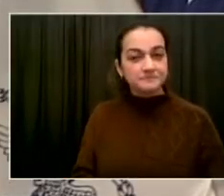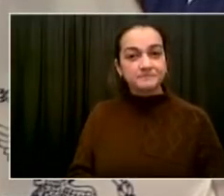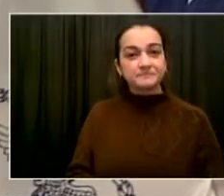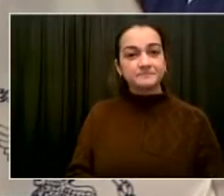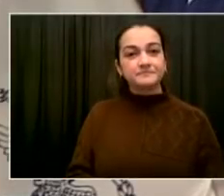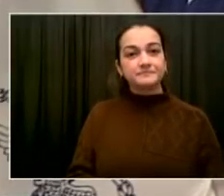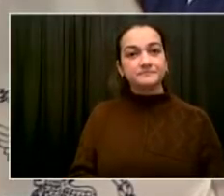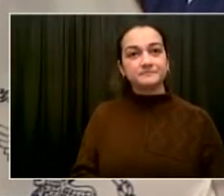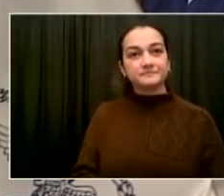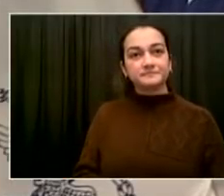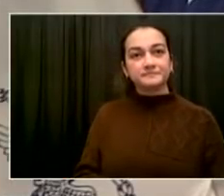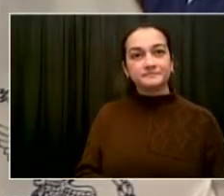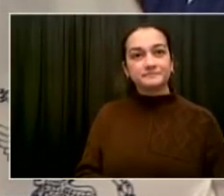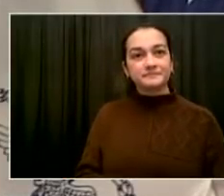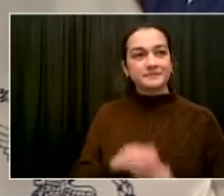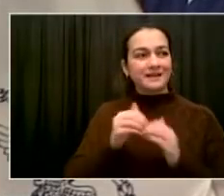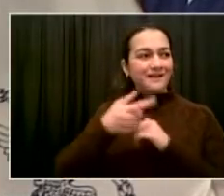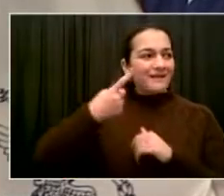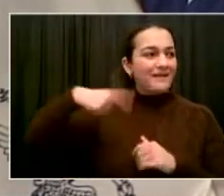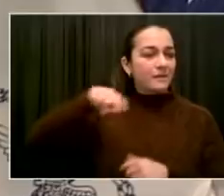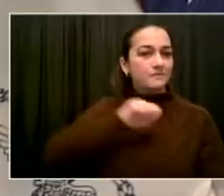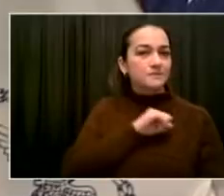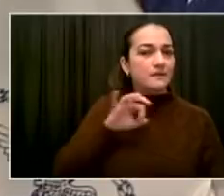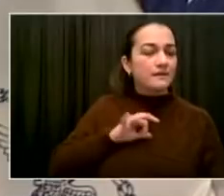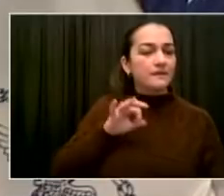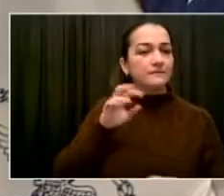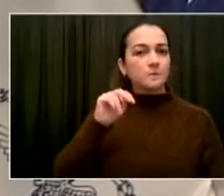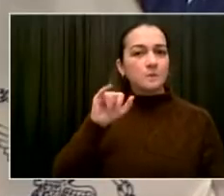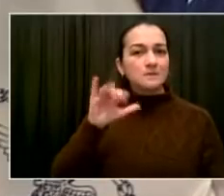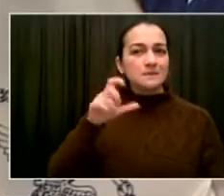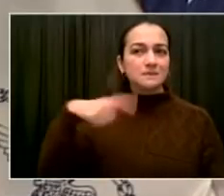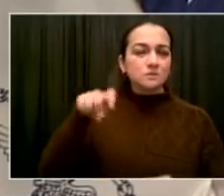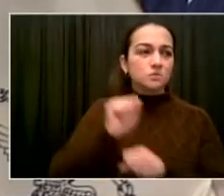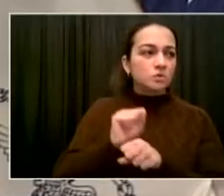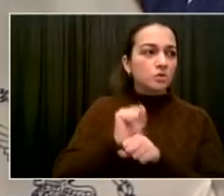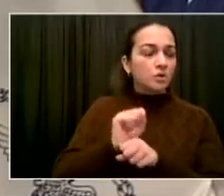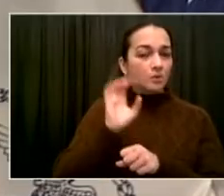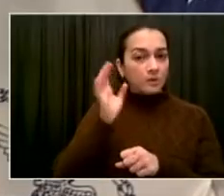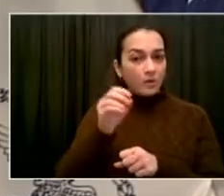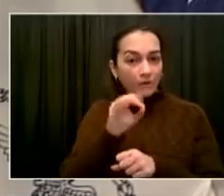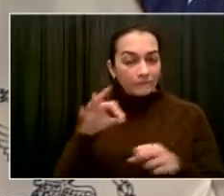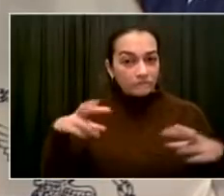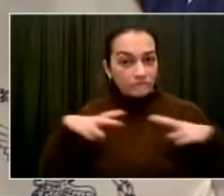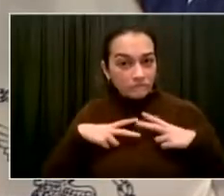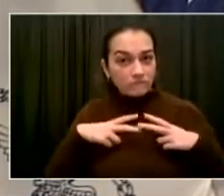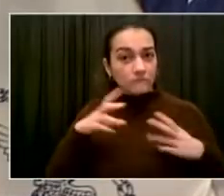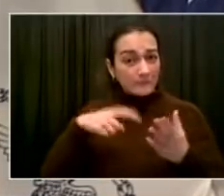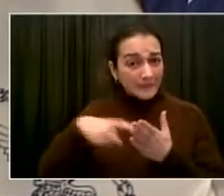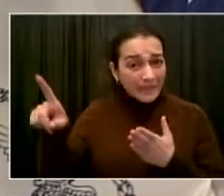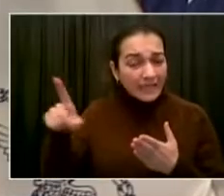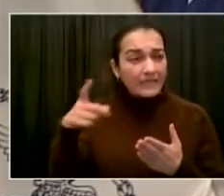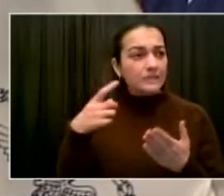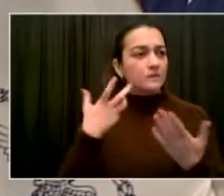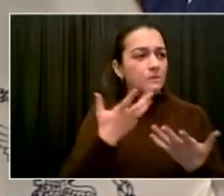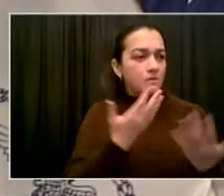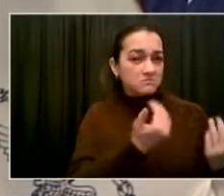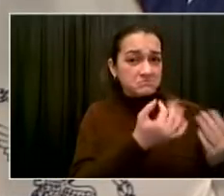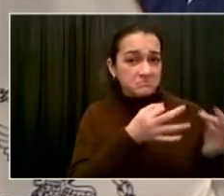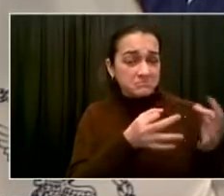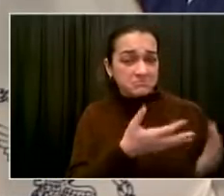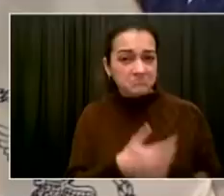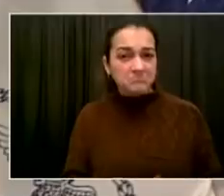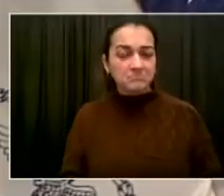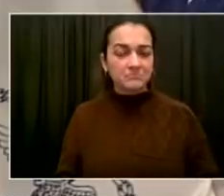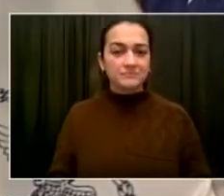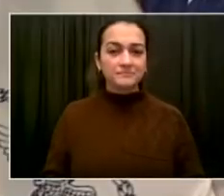the time off, if someone's sick, obviously we have a paid sick leave policy. So Dave, you want to speak to the